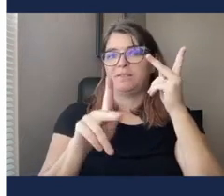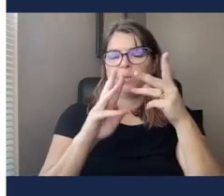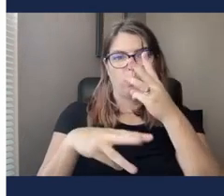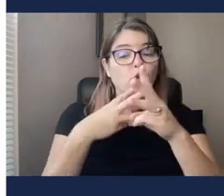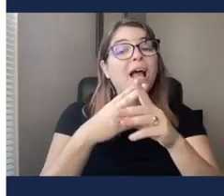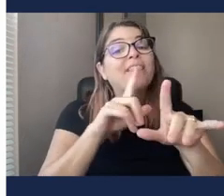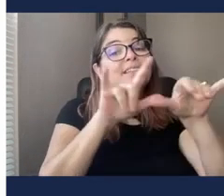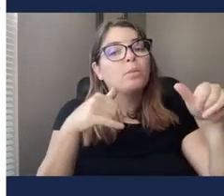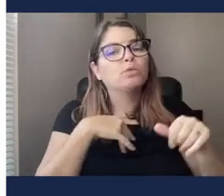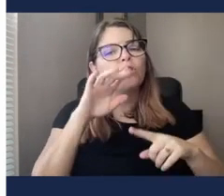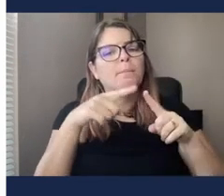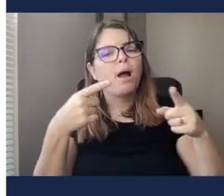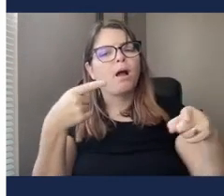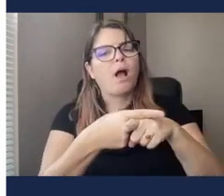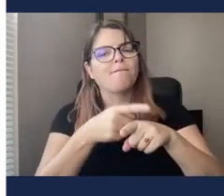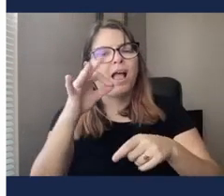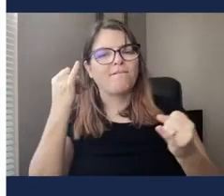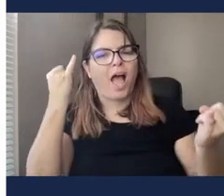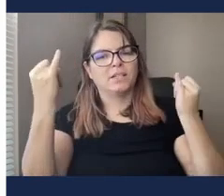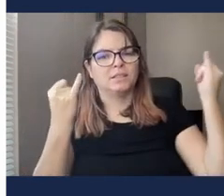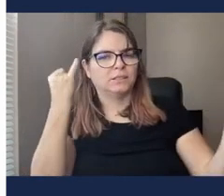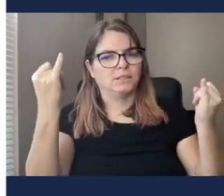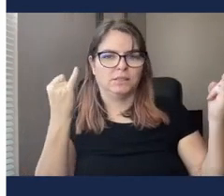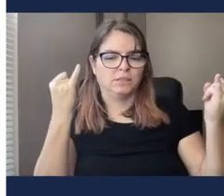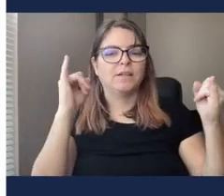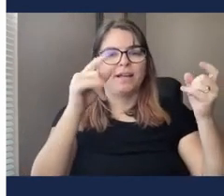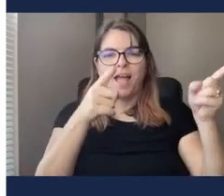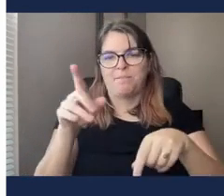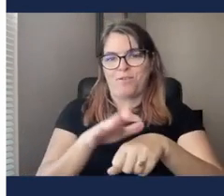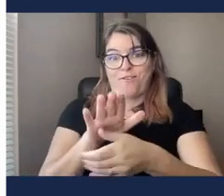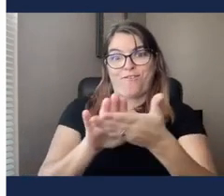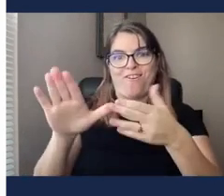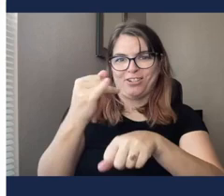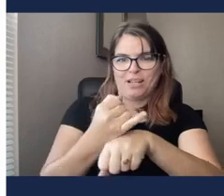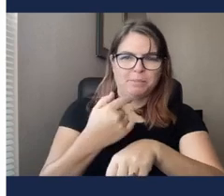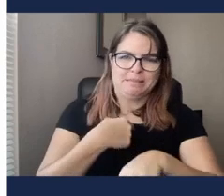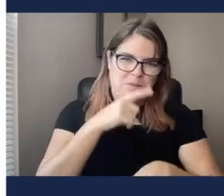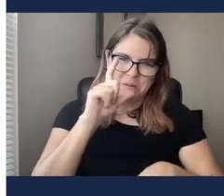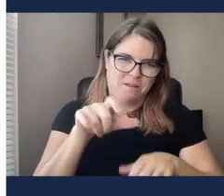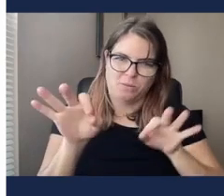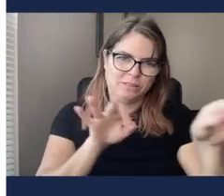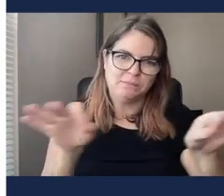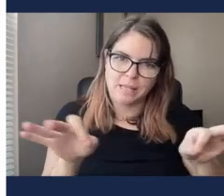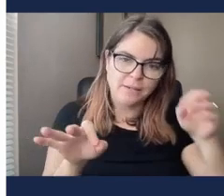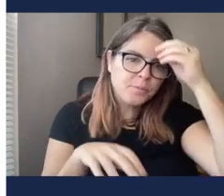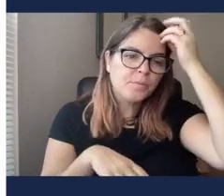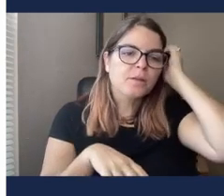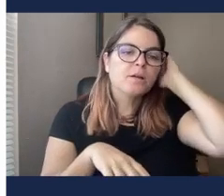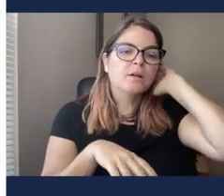ideas, including on US college campuses. This I don't have to tell you. What we saw, one of the